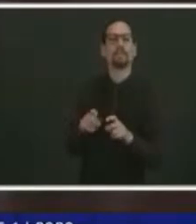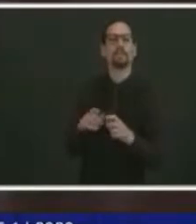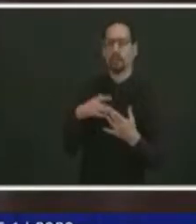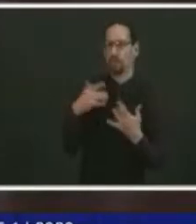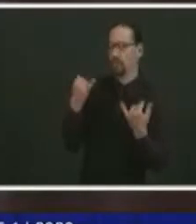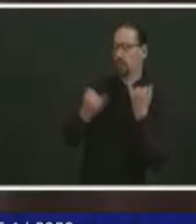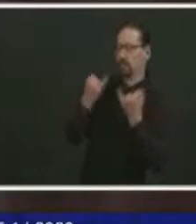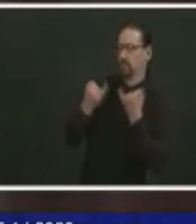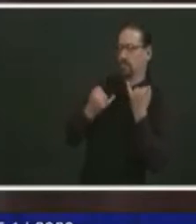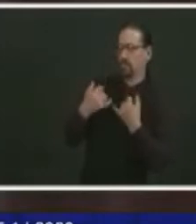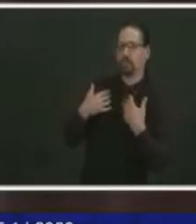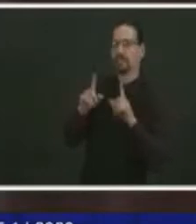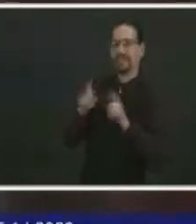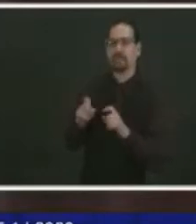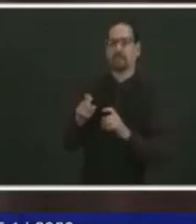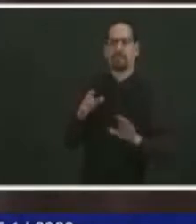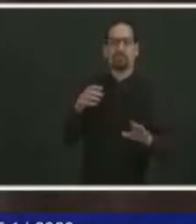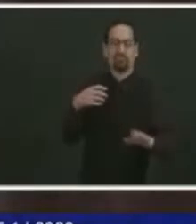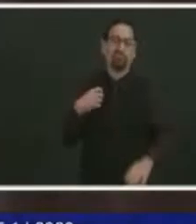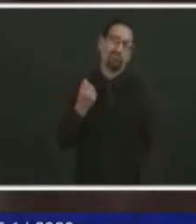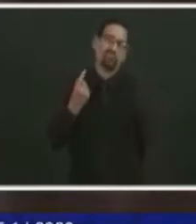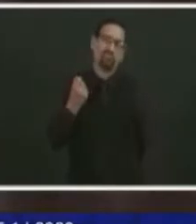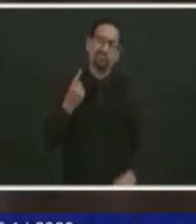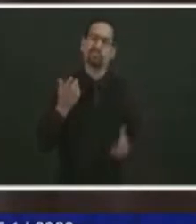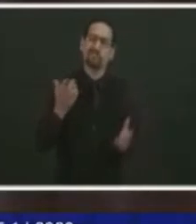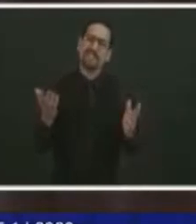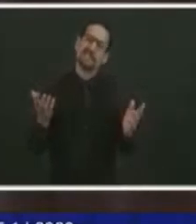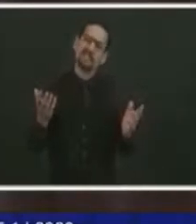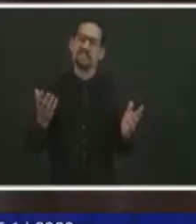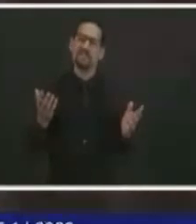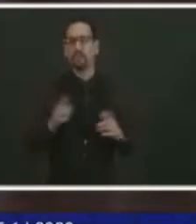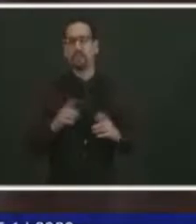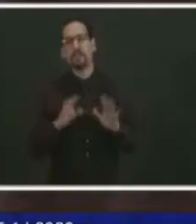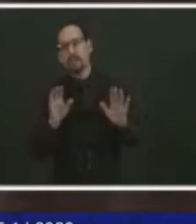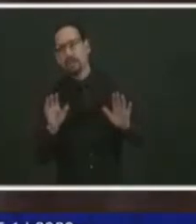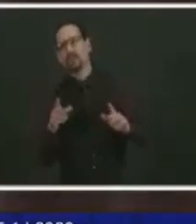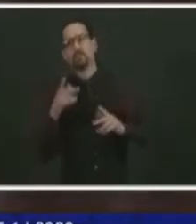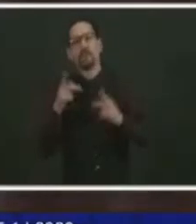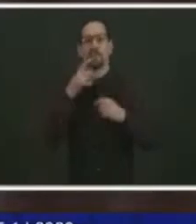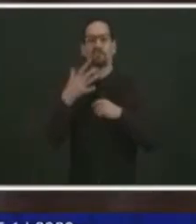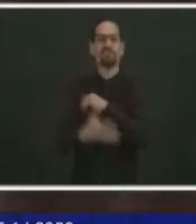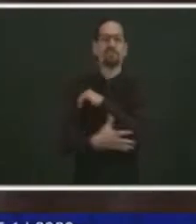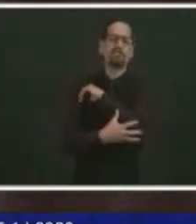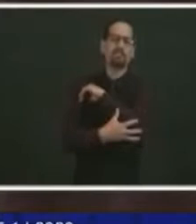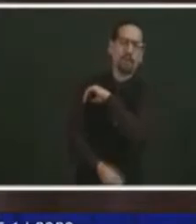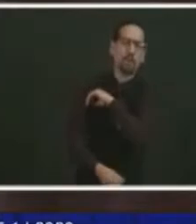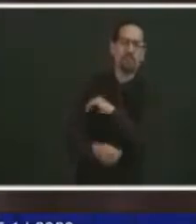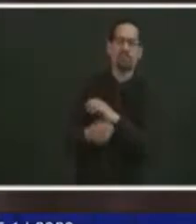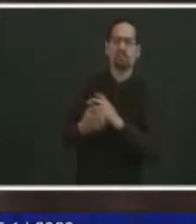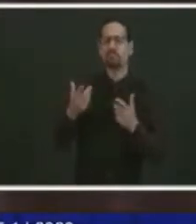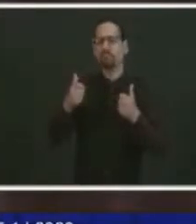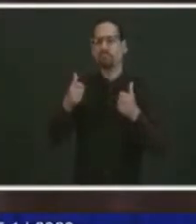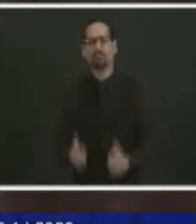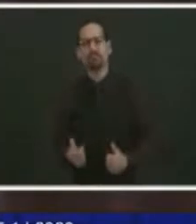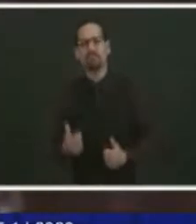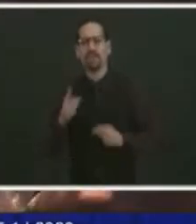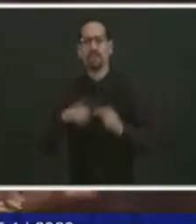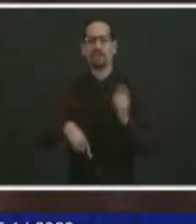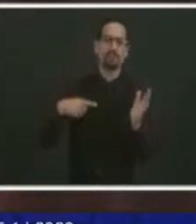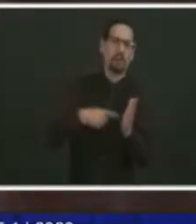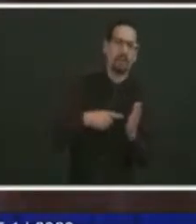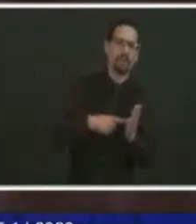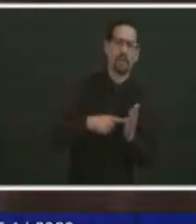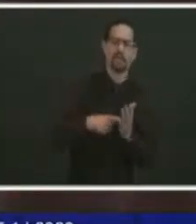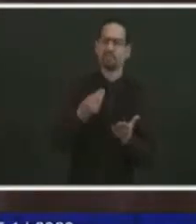that. I'd be afraid too, maybe. You have people who are poor and they feel they